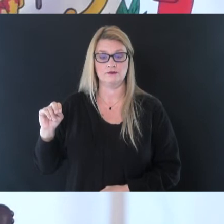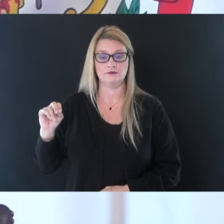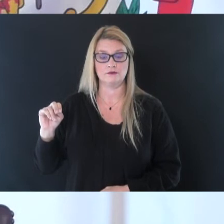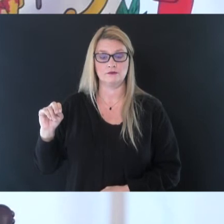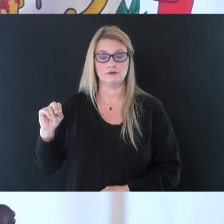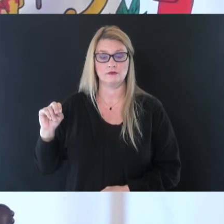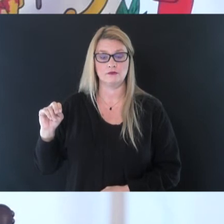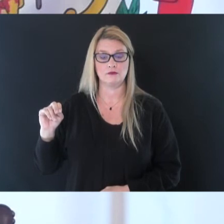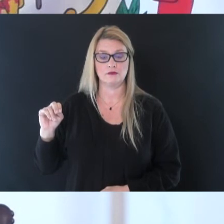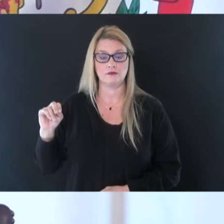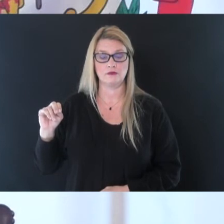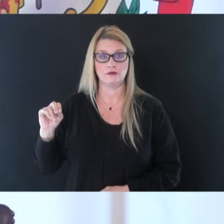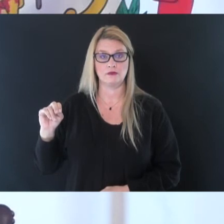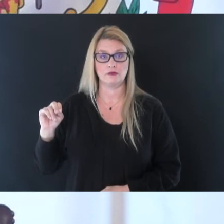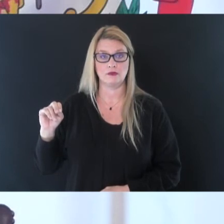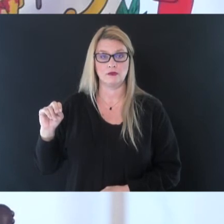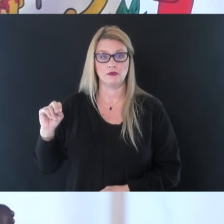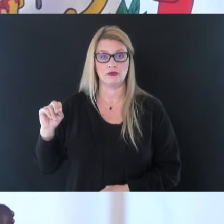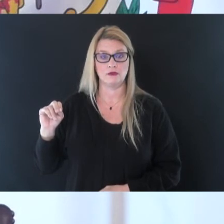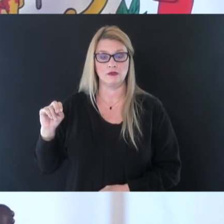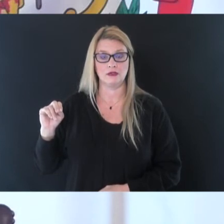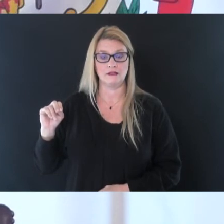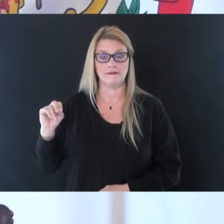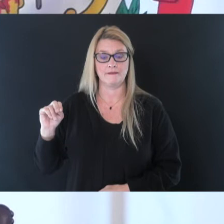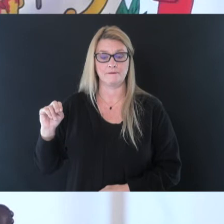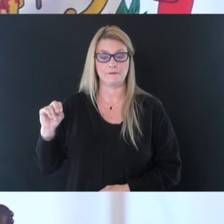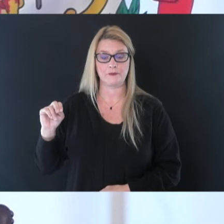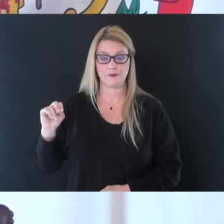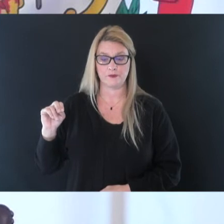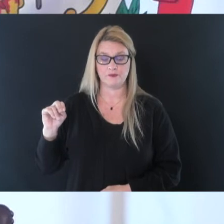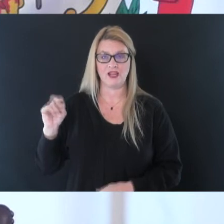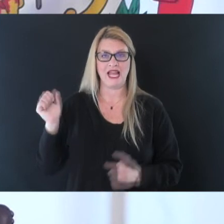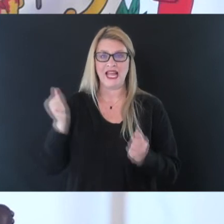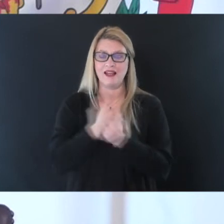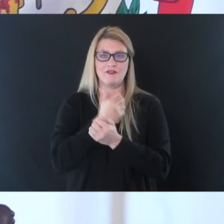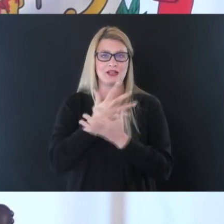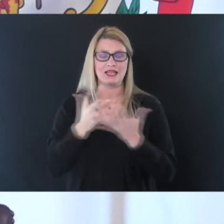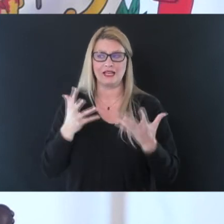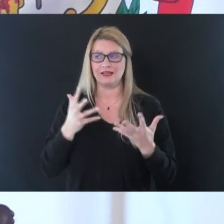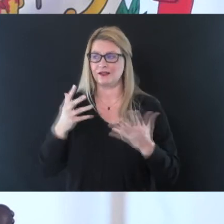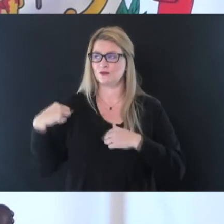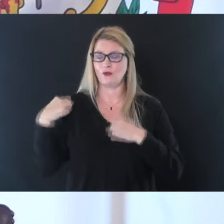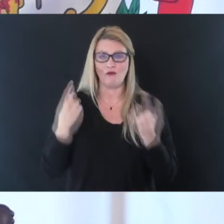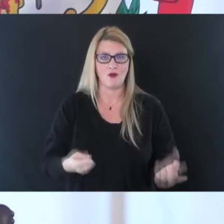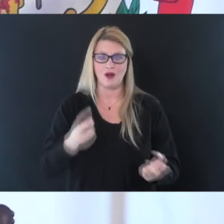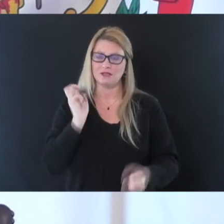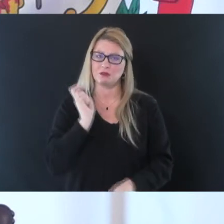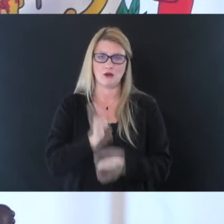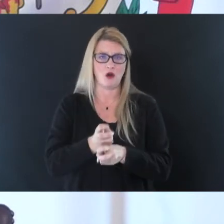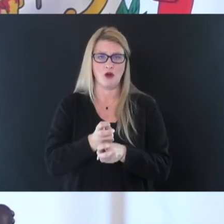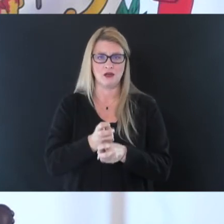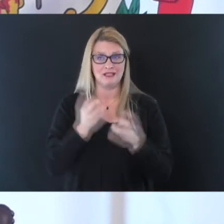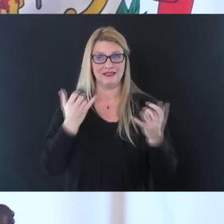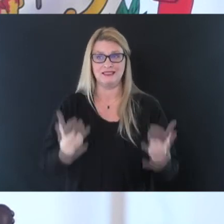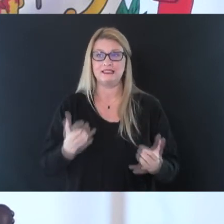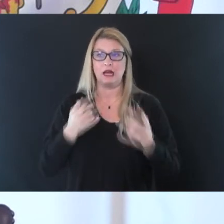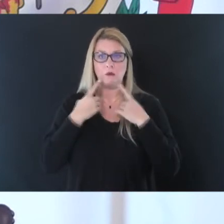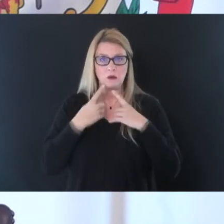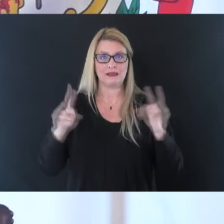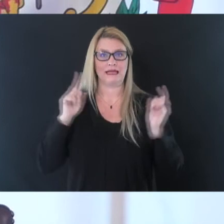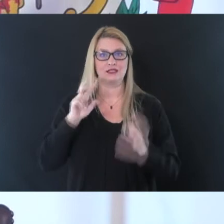All of them have been really tough. But can you imagine? Can you really just imagine 2,000